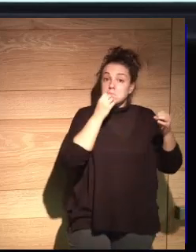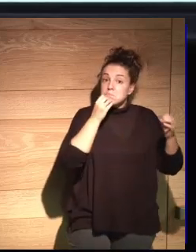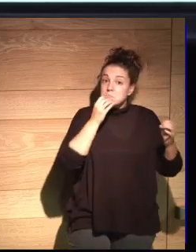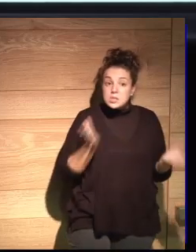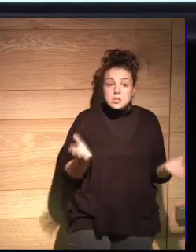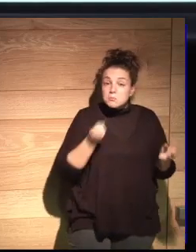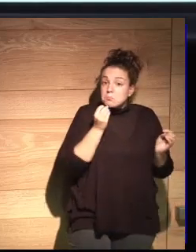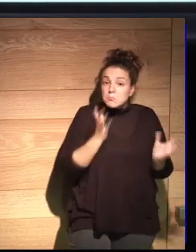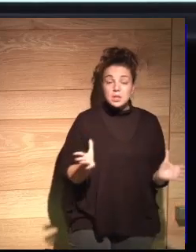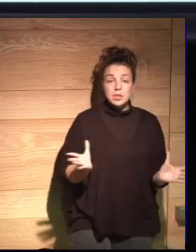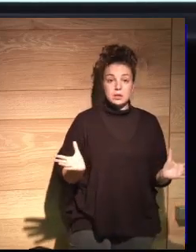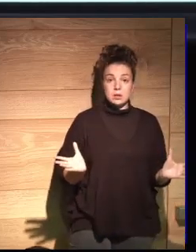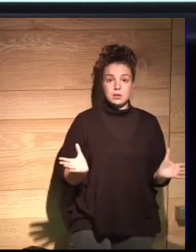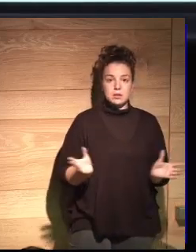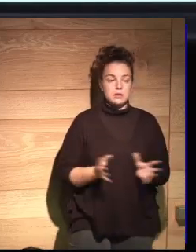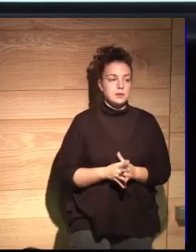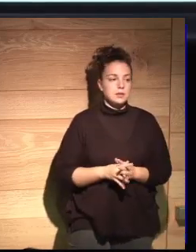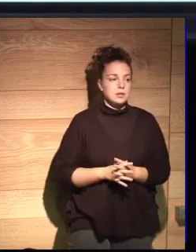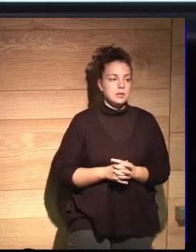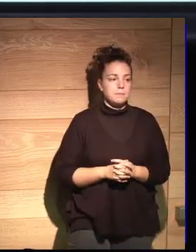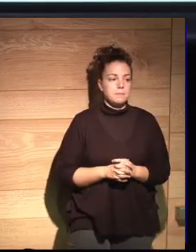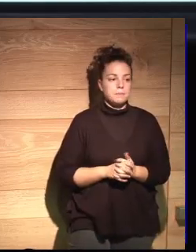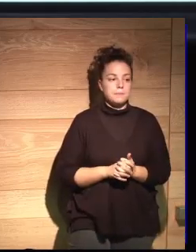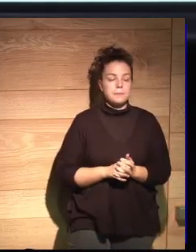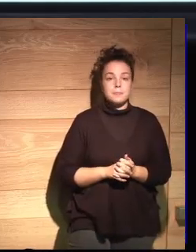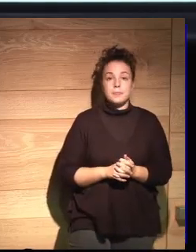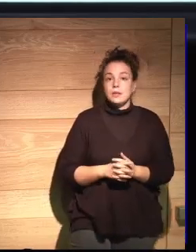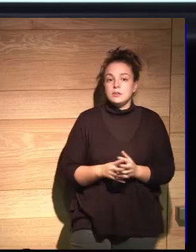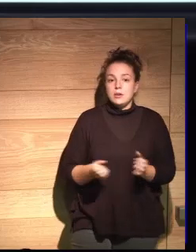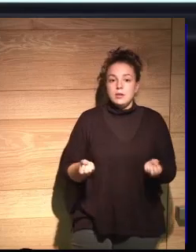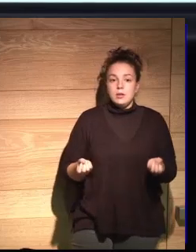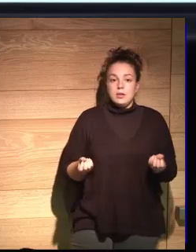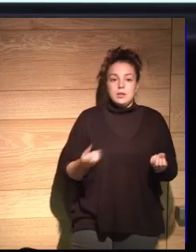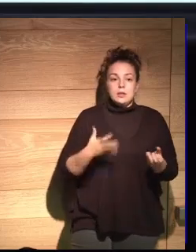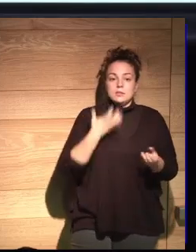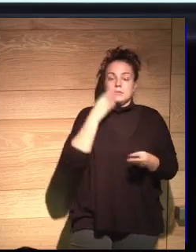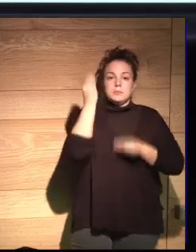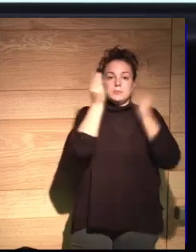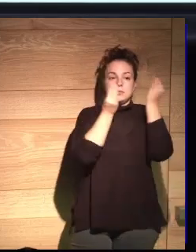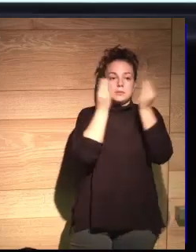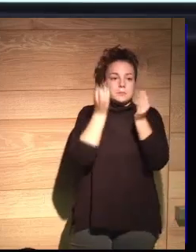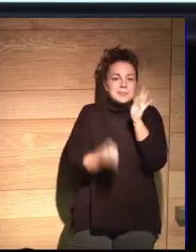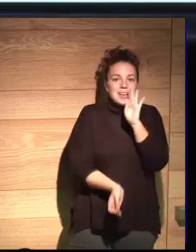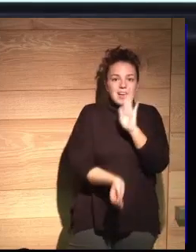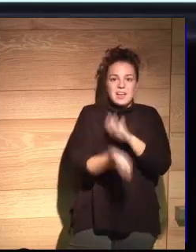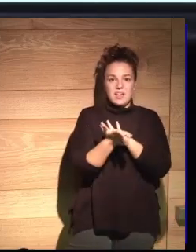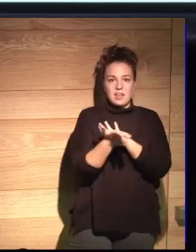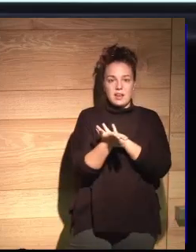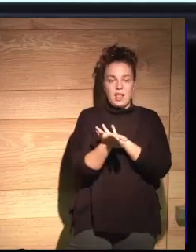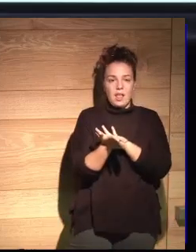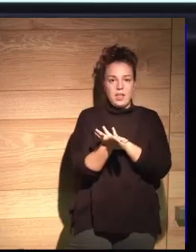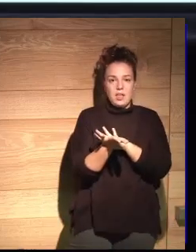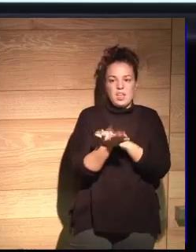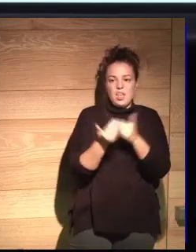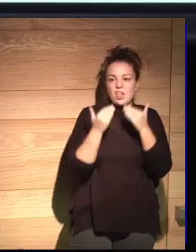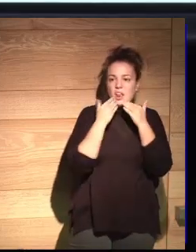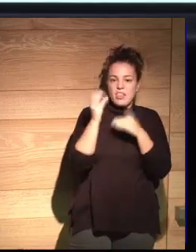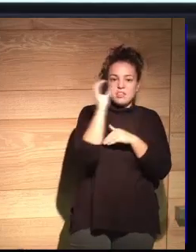it's very well distributed in general, those gifts. So it's pathological to think about